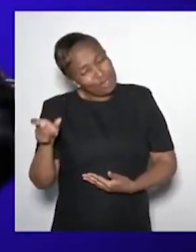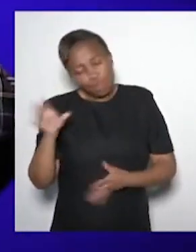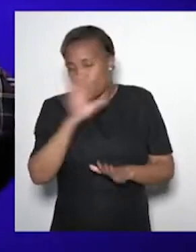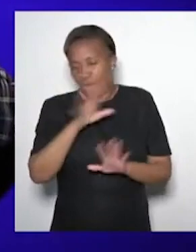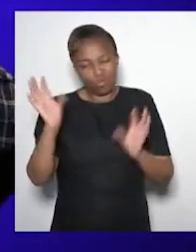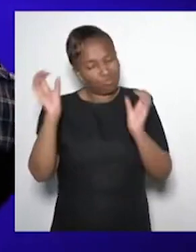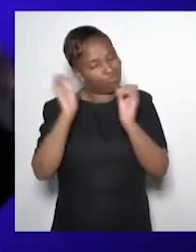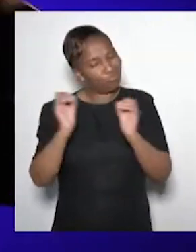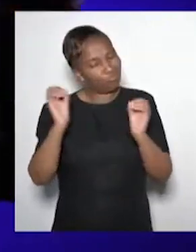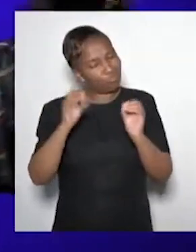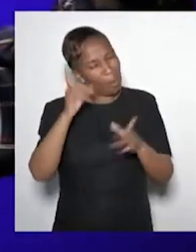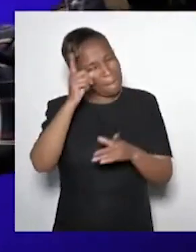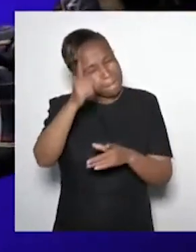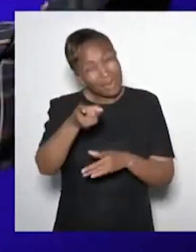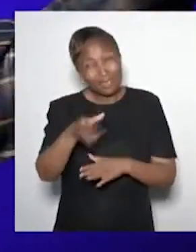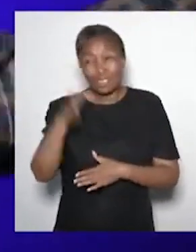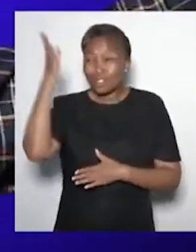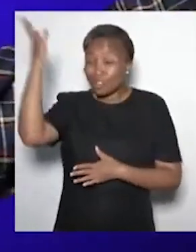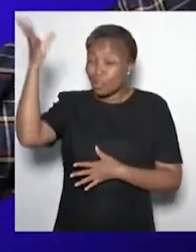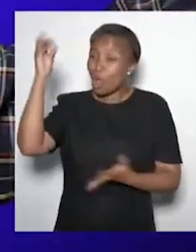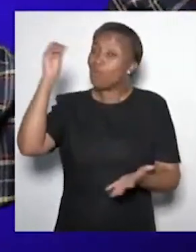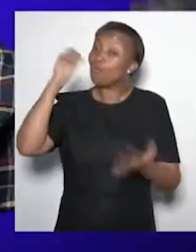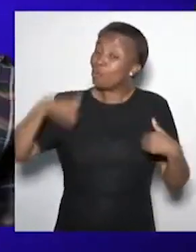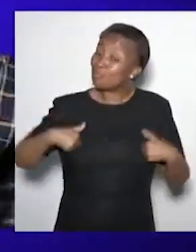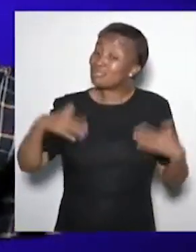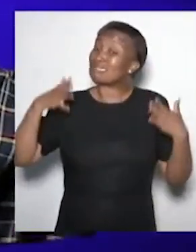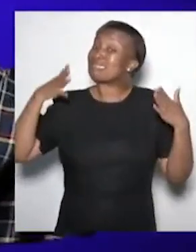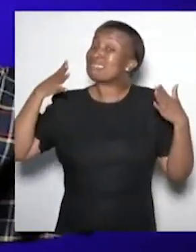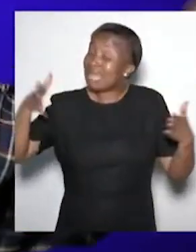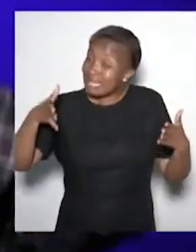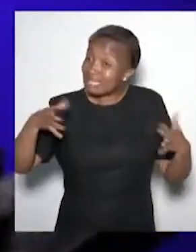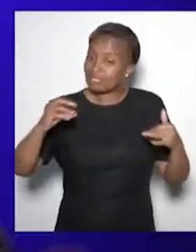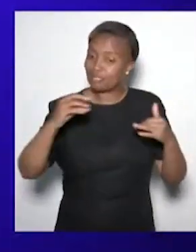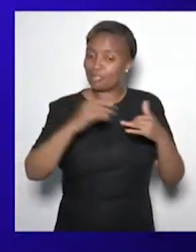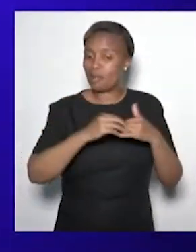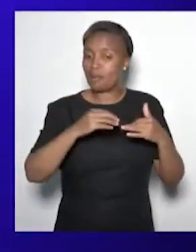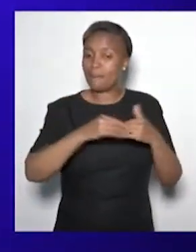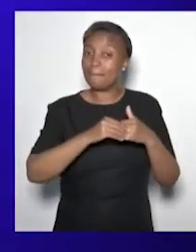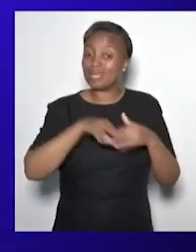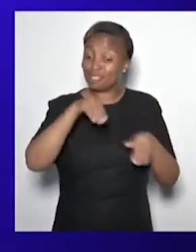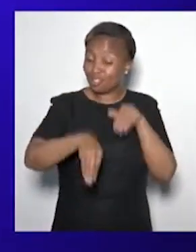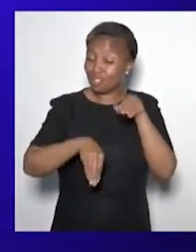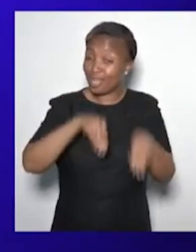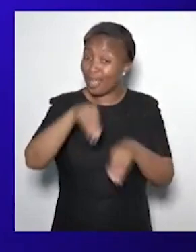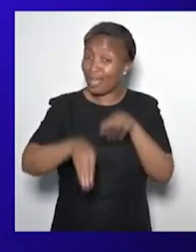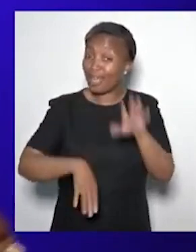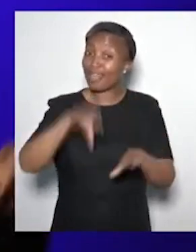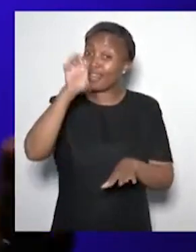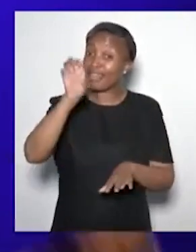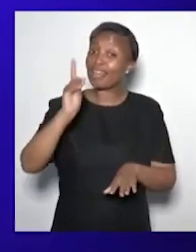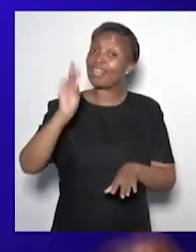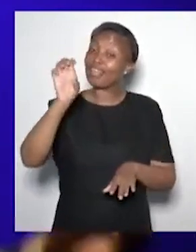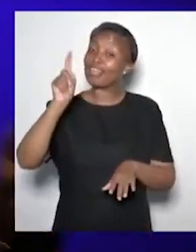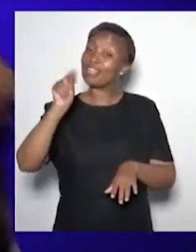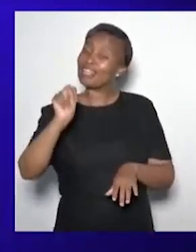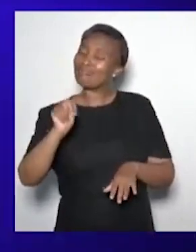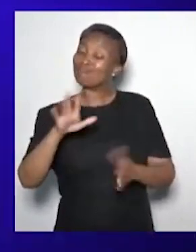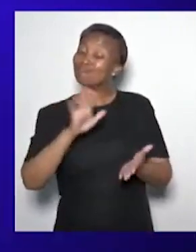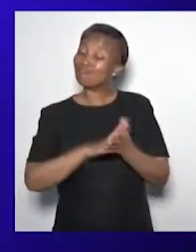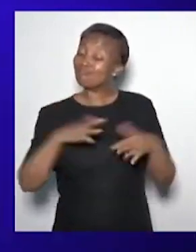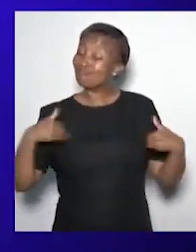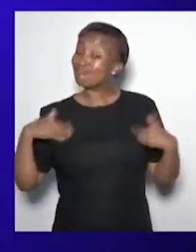is God who instituted marriage in the Garden of Eden. And he